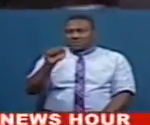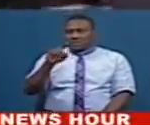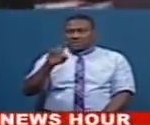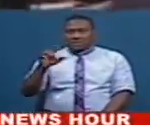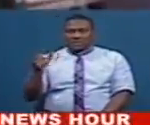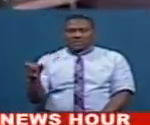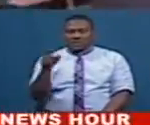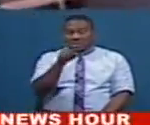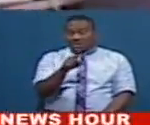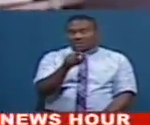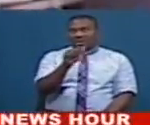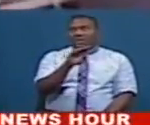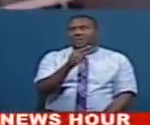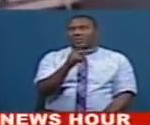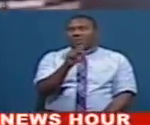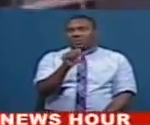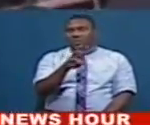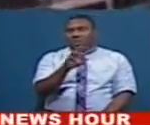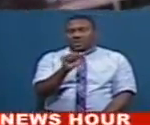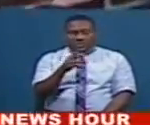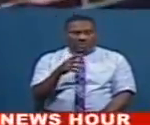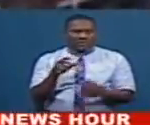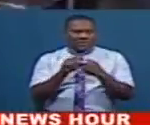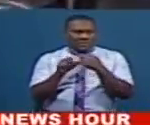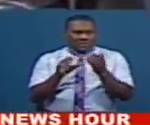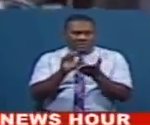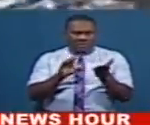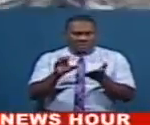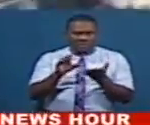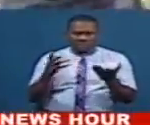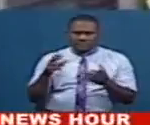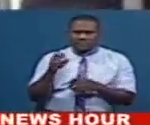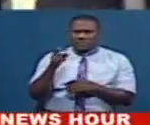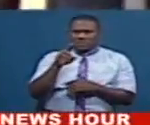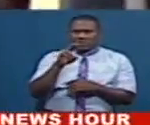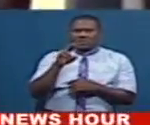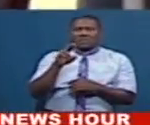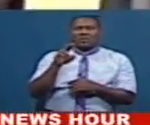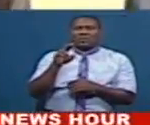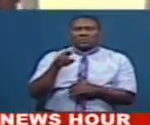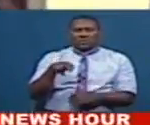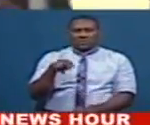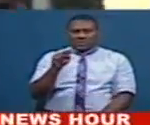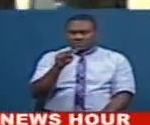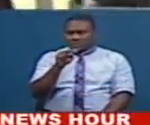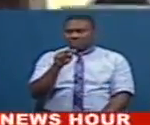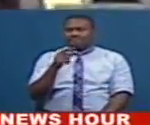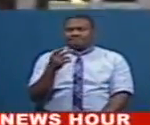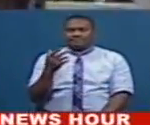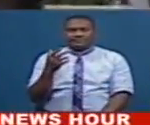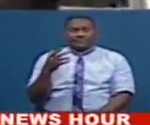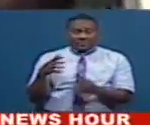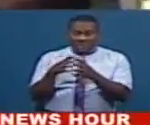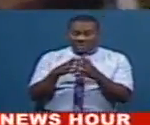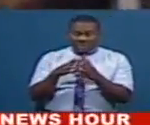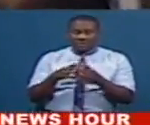State College in the Eastern Region. He later had his advanced level certificate at a Northwestern Polytechnic at Kentish Town in